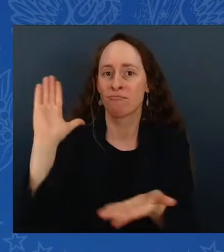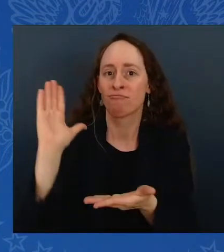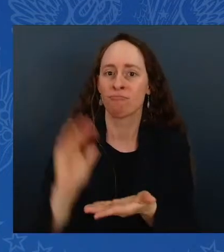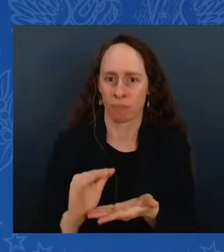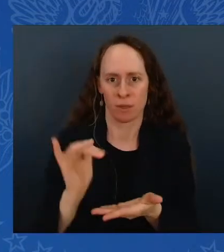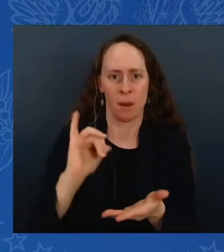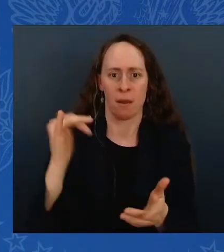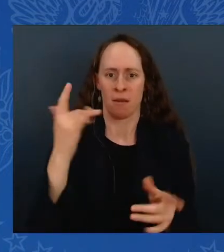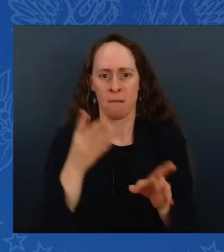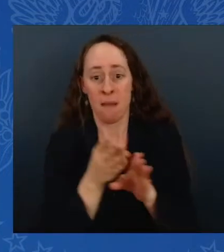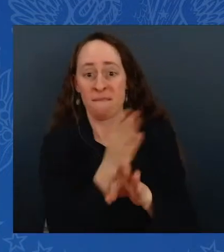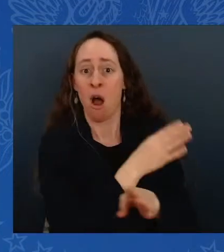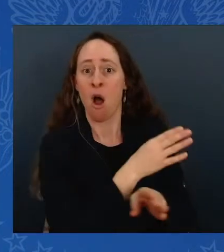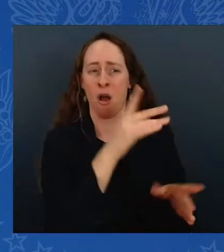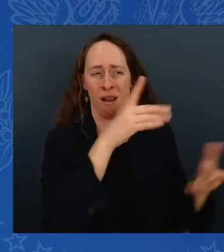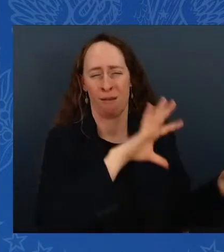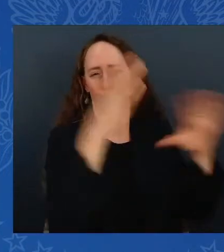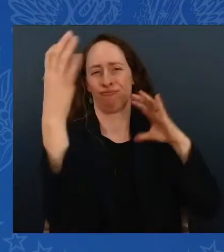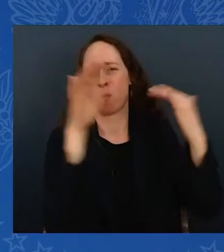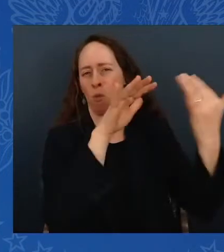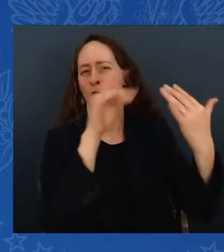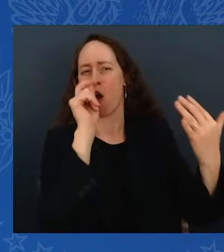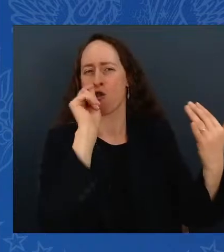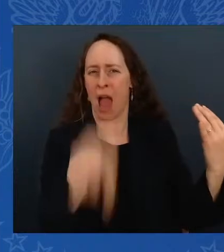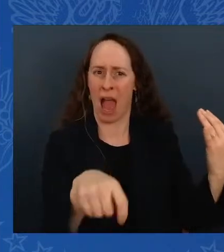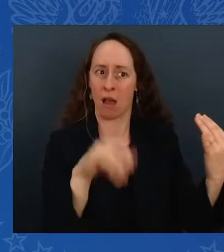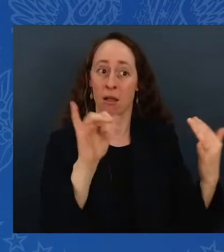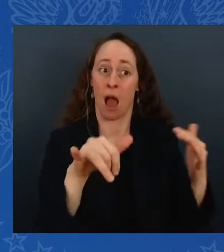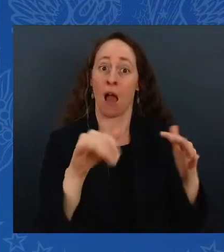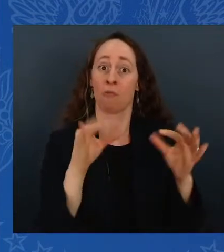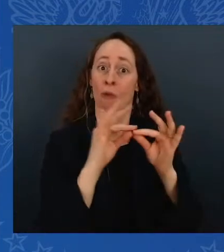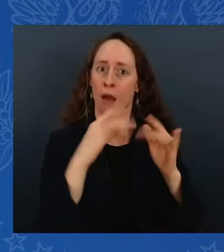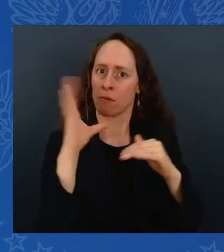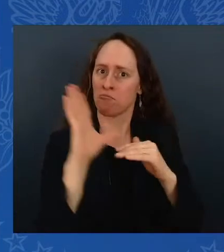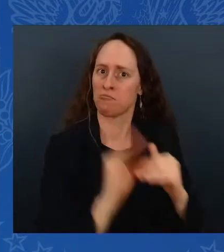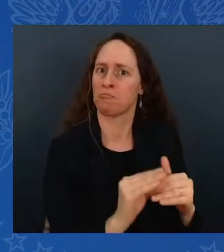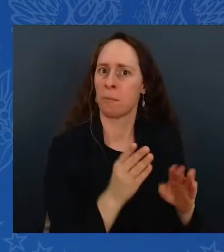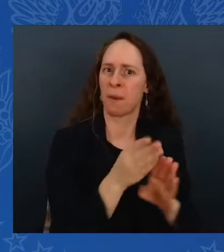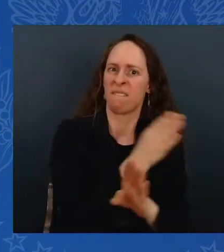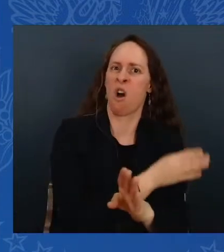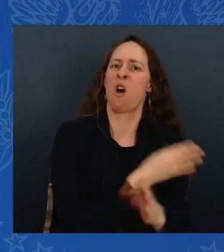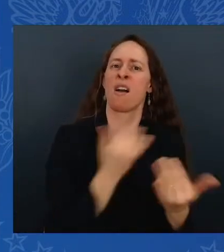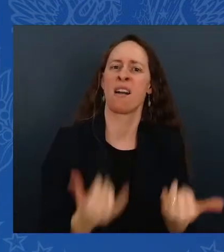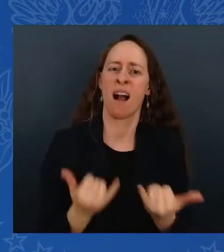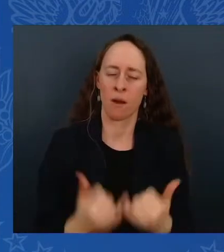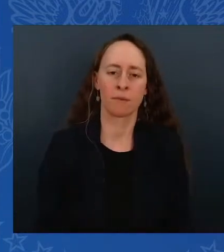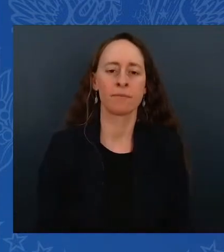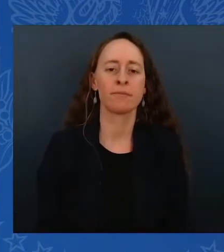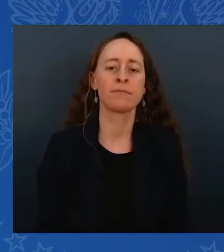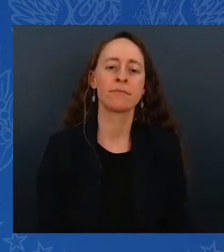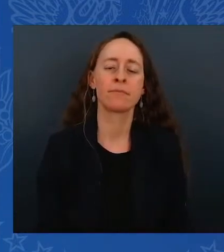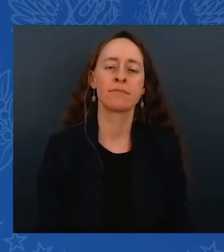And $3, below $3 a gallon in 14 states, including Delaware.